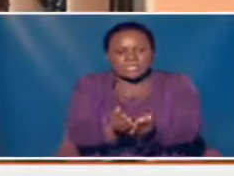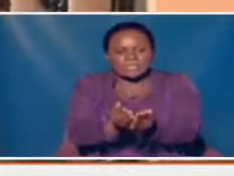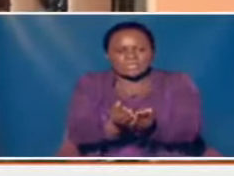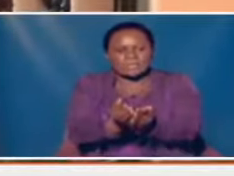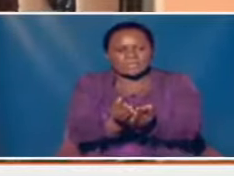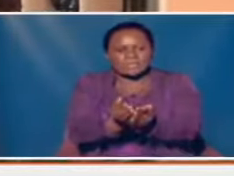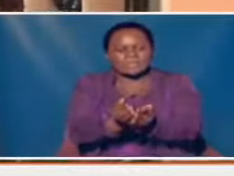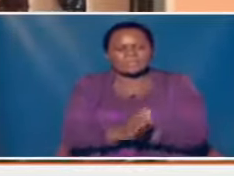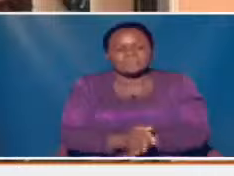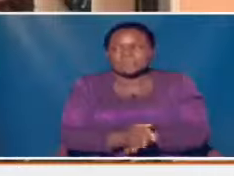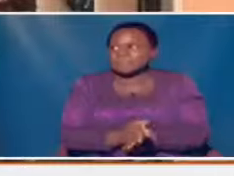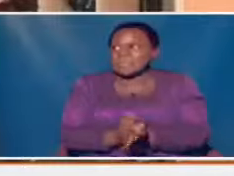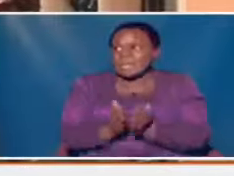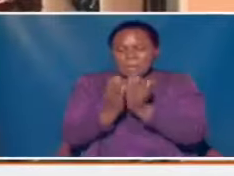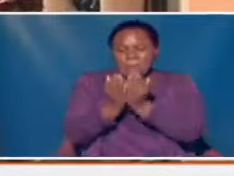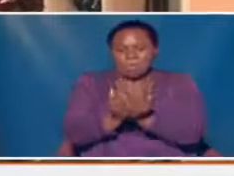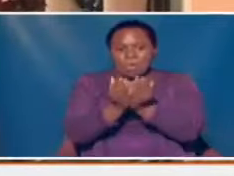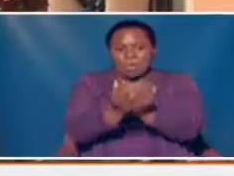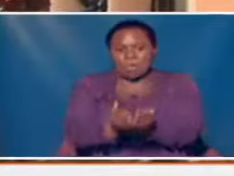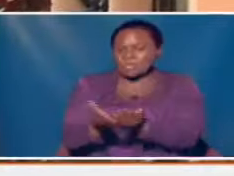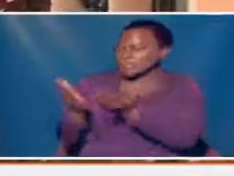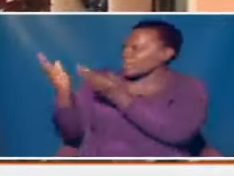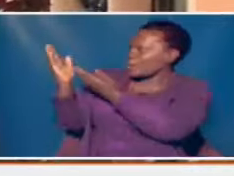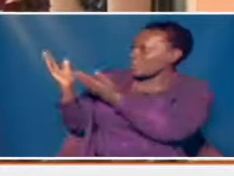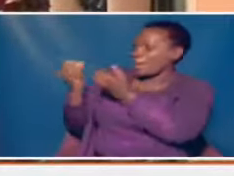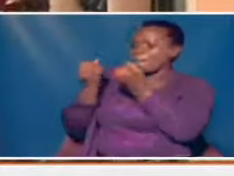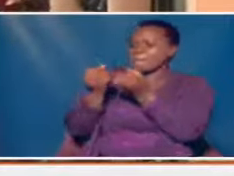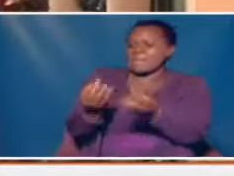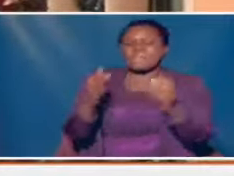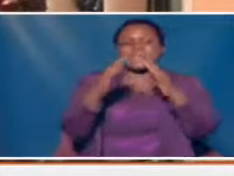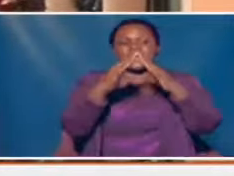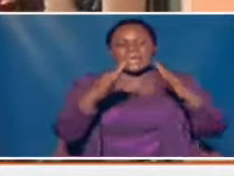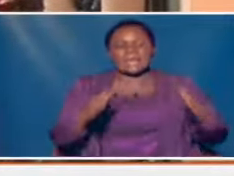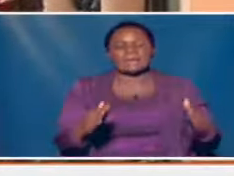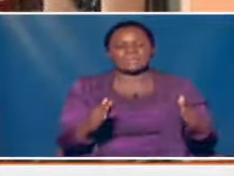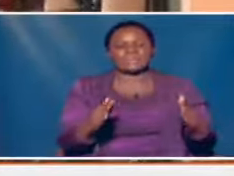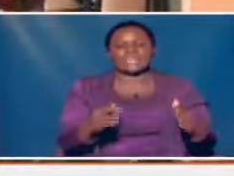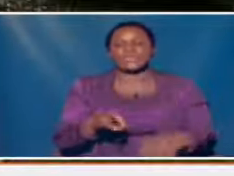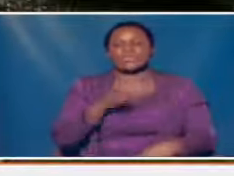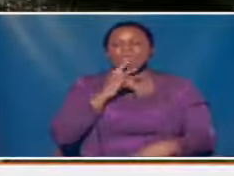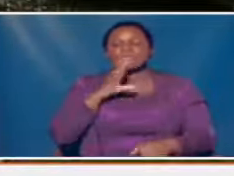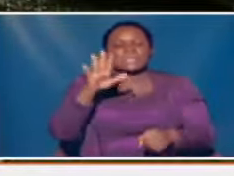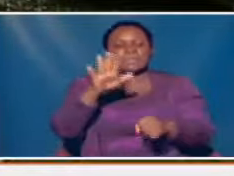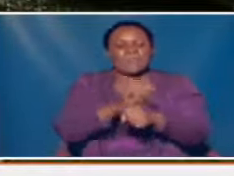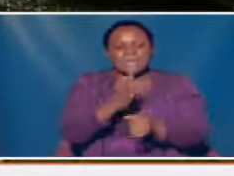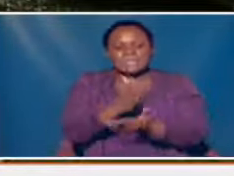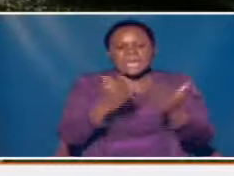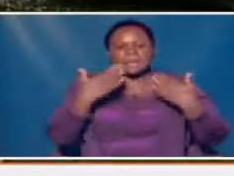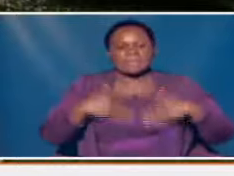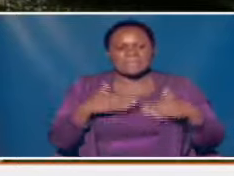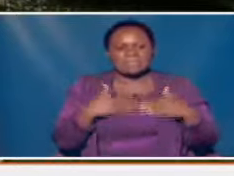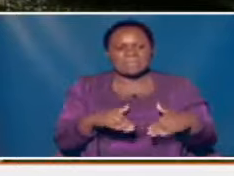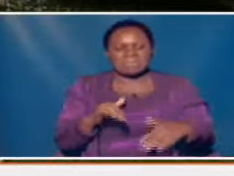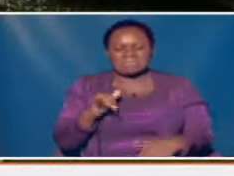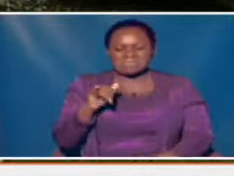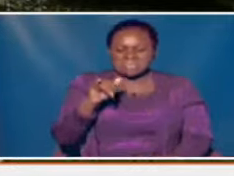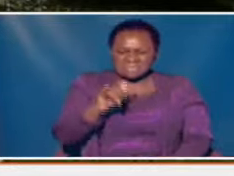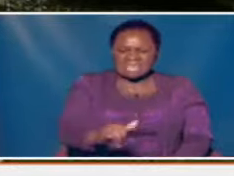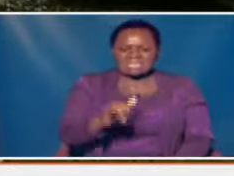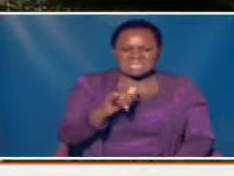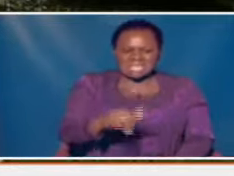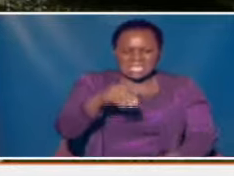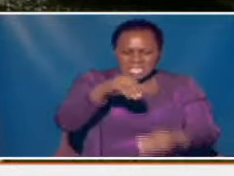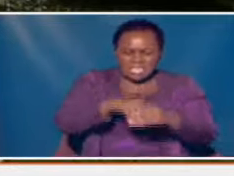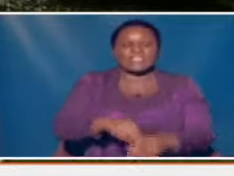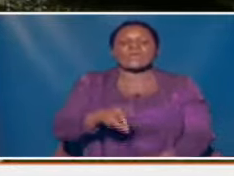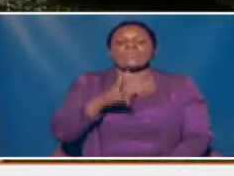too. These boats here. Many houses here are marooned, but some residents have remained put camping in the